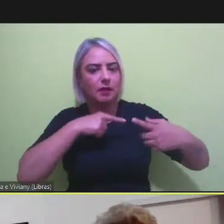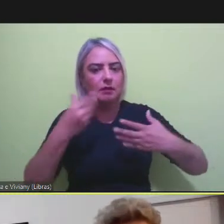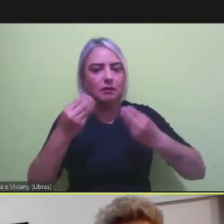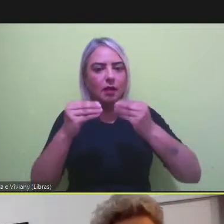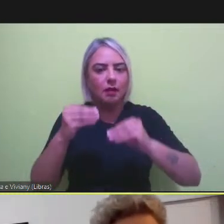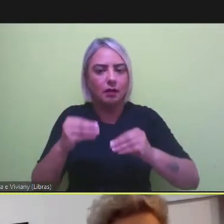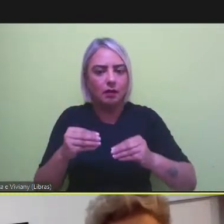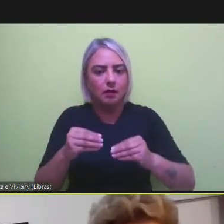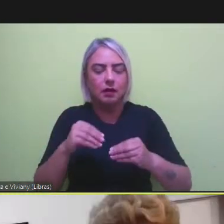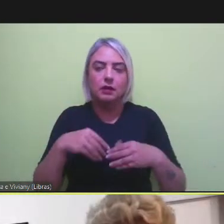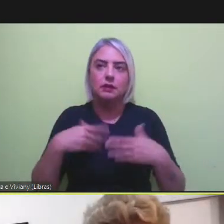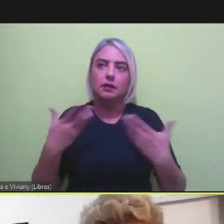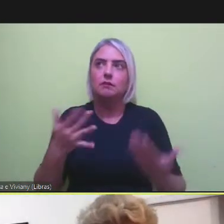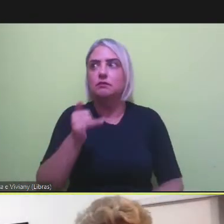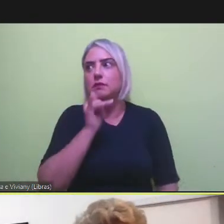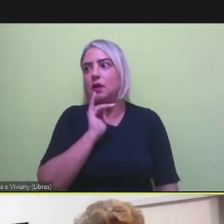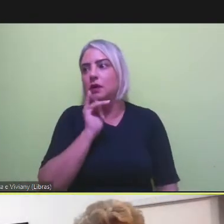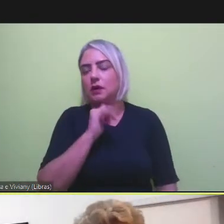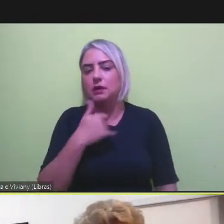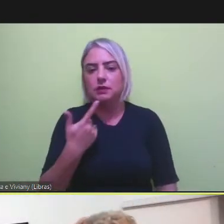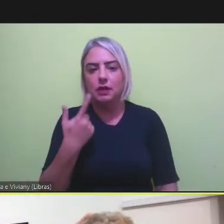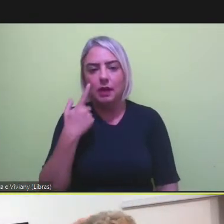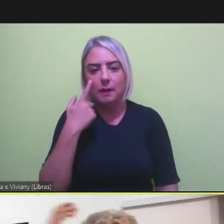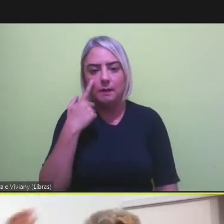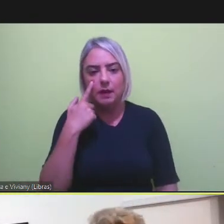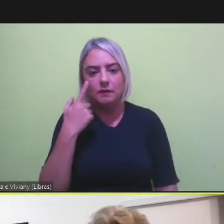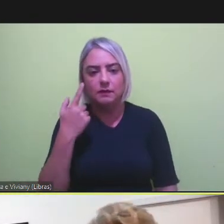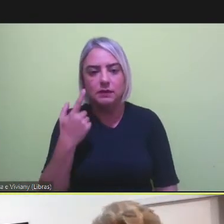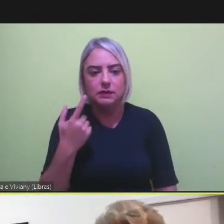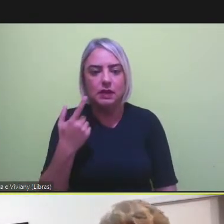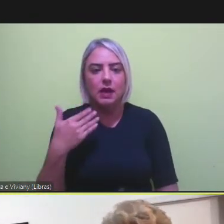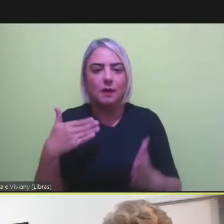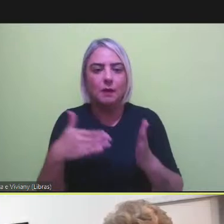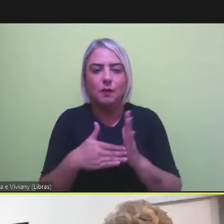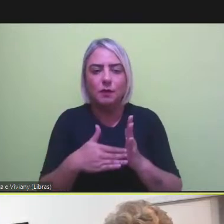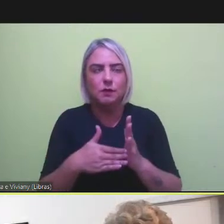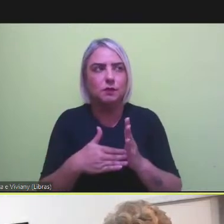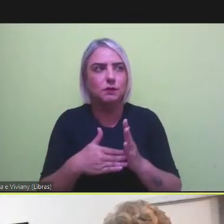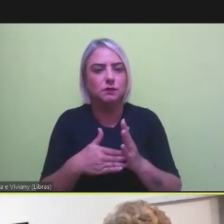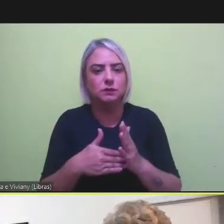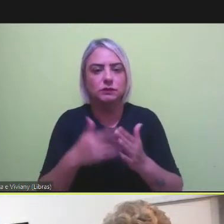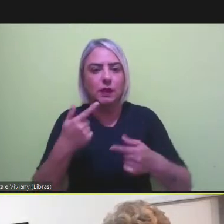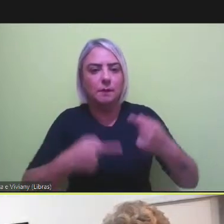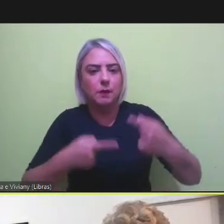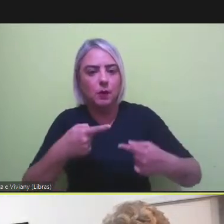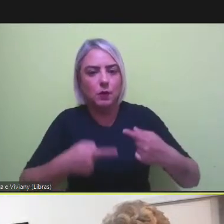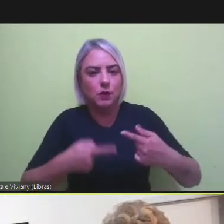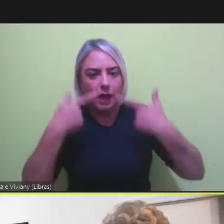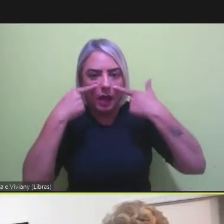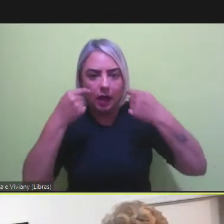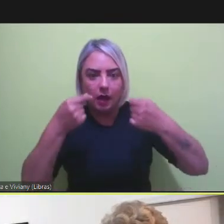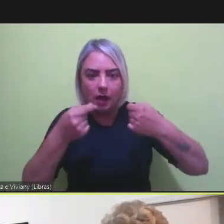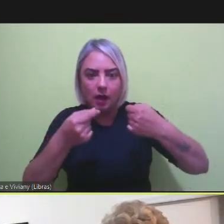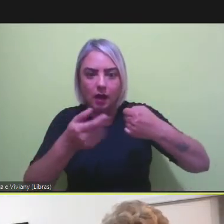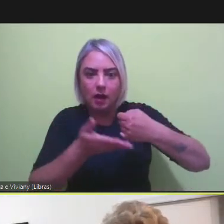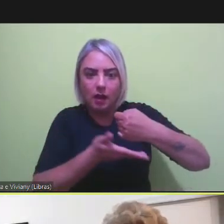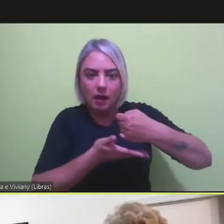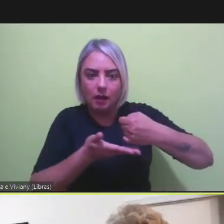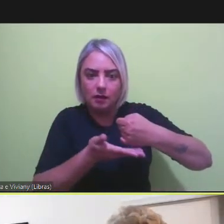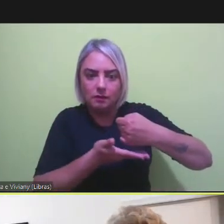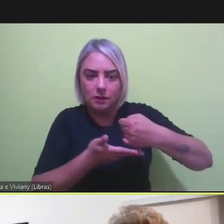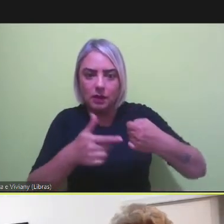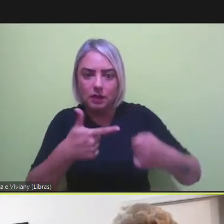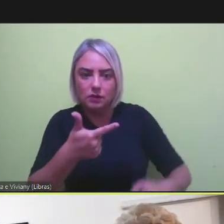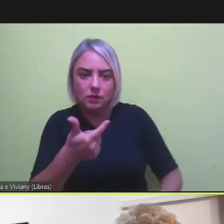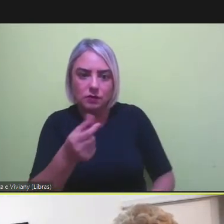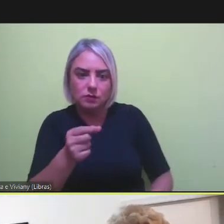challenges that are being put there. So, for example, that from people are saying from the